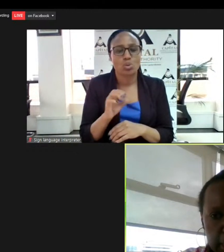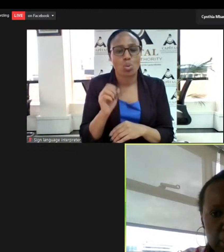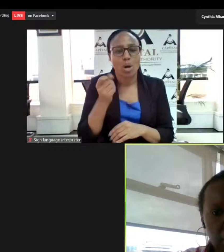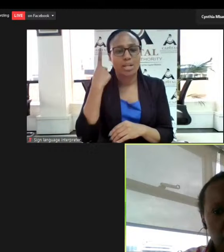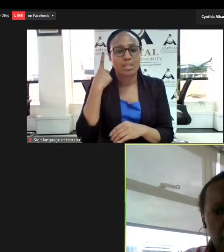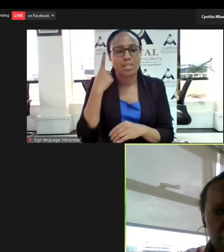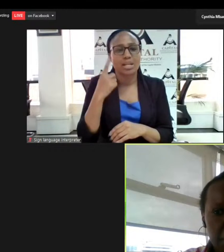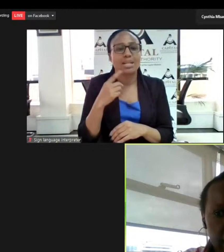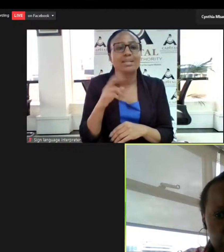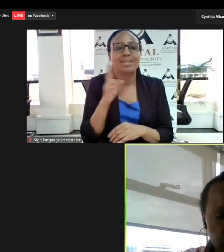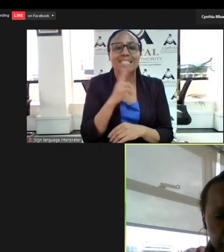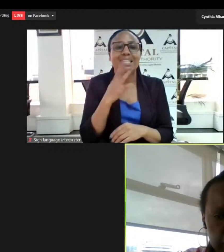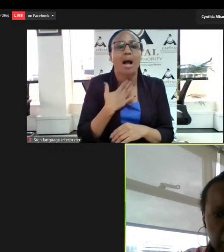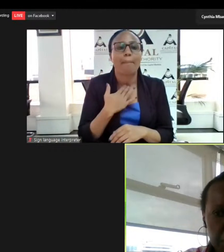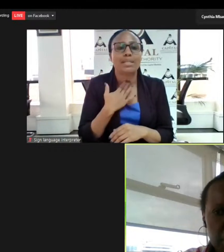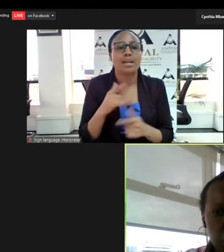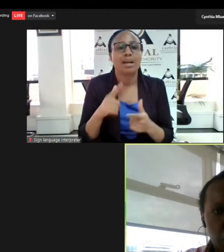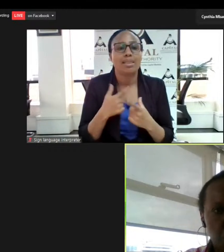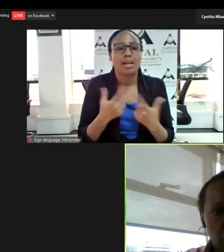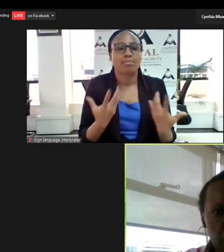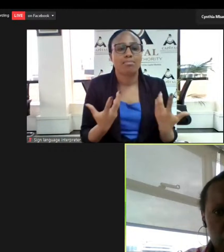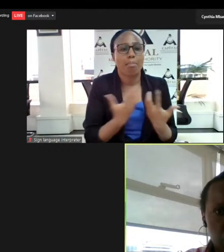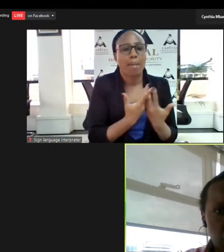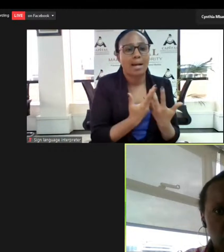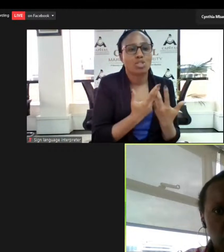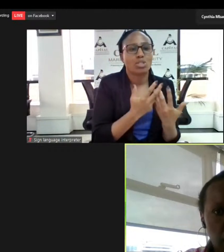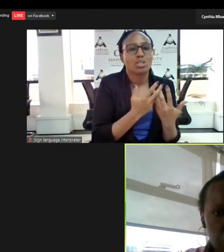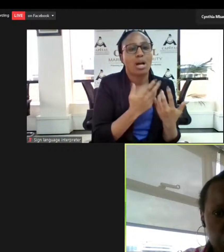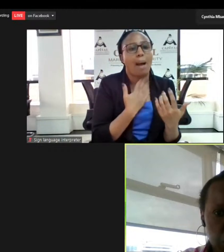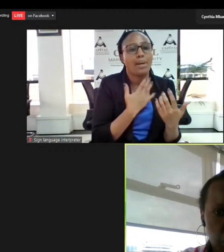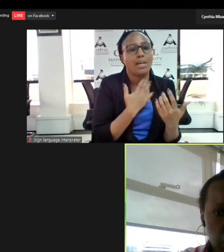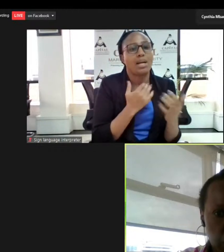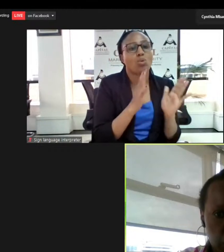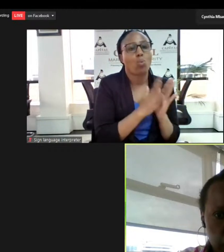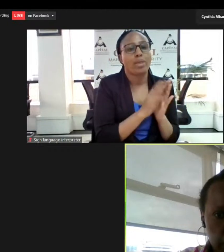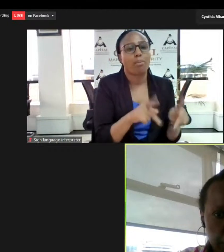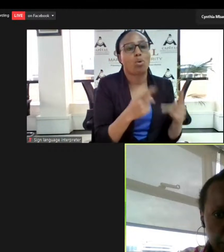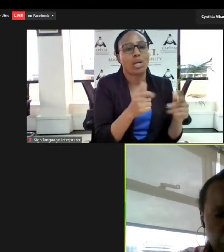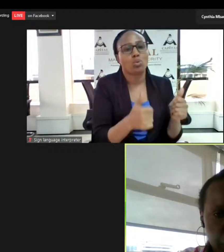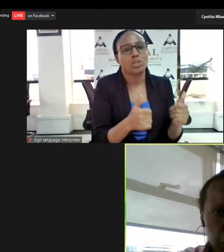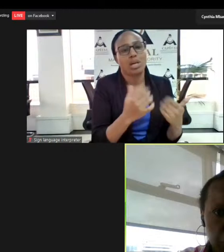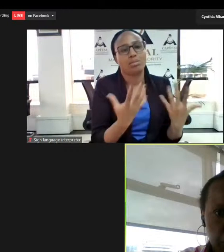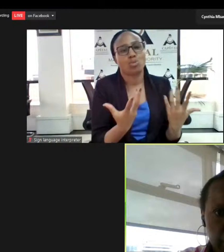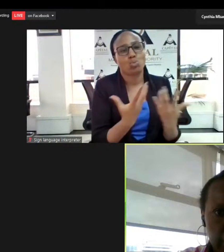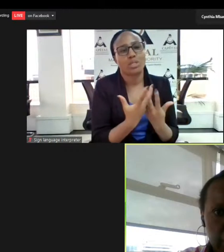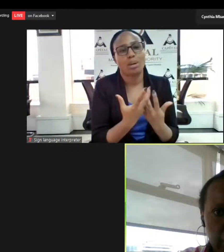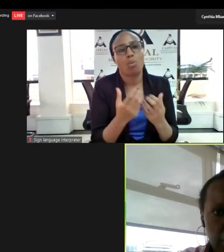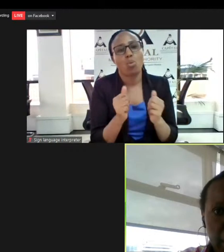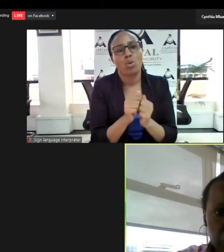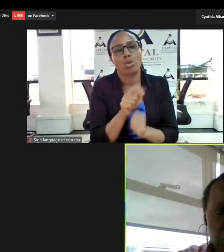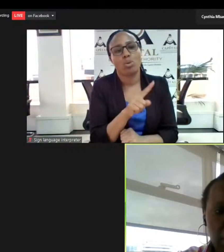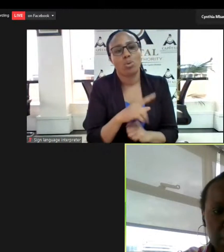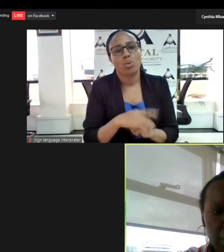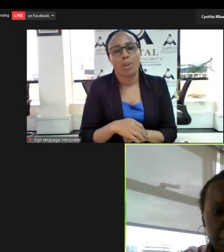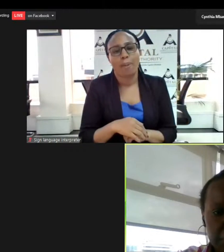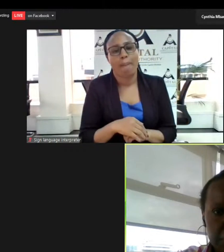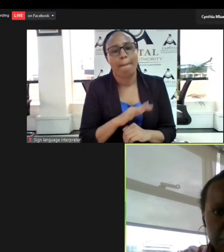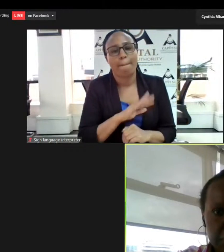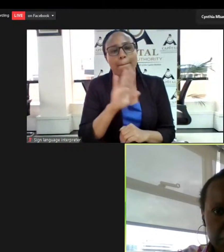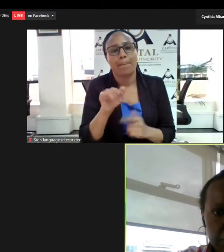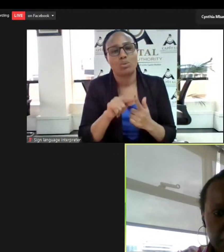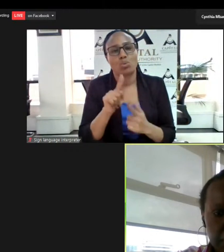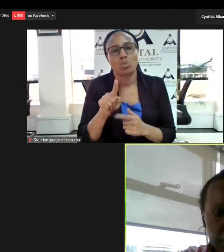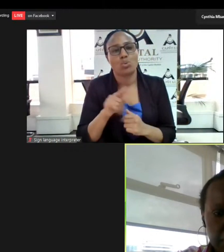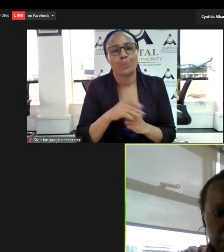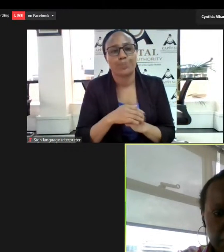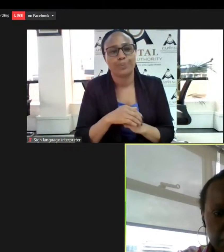appetite is, and then match that risk appetite with products which are suitable for you. Back to you, Kanye.